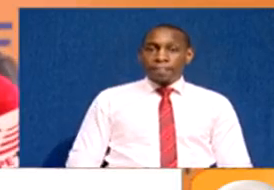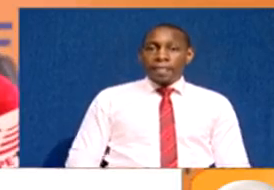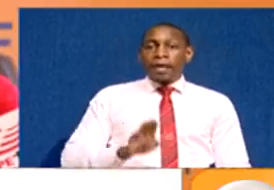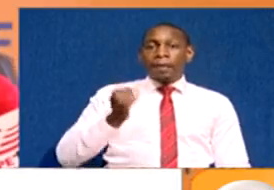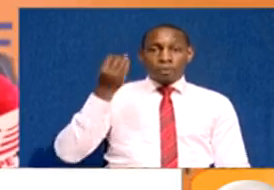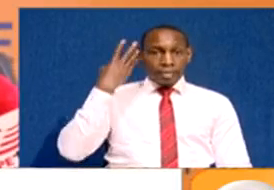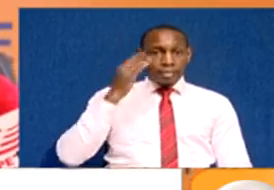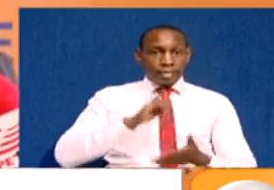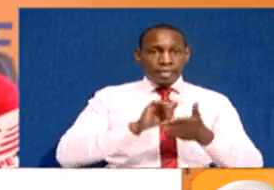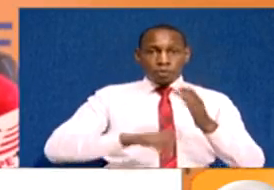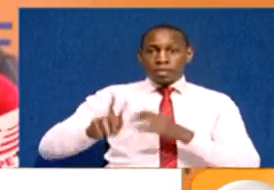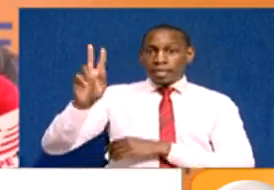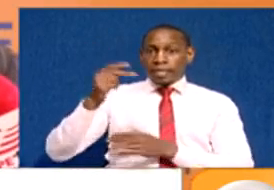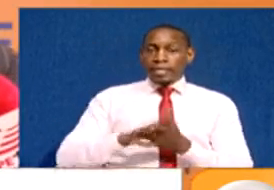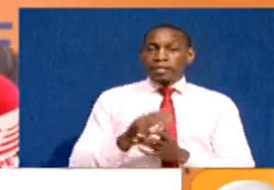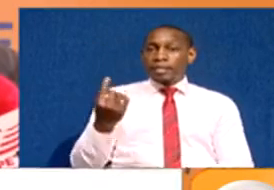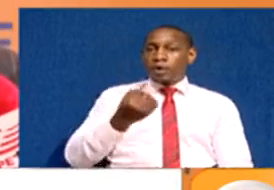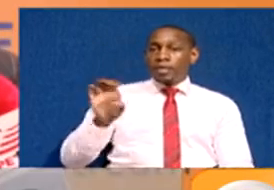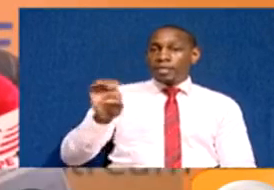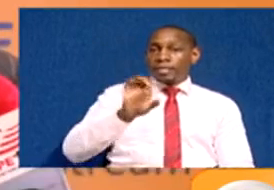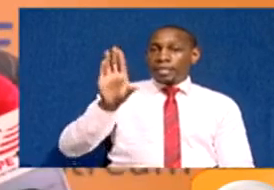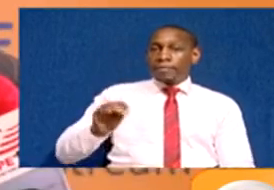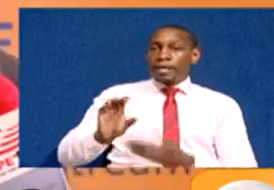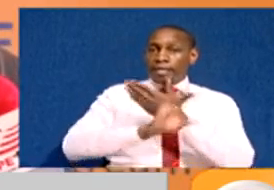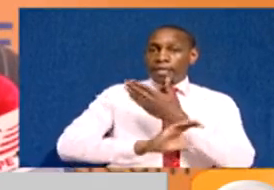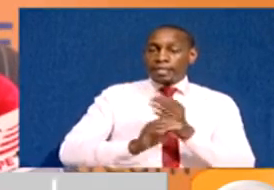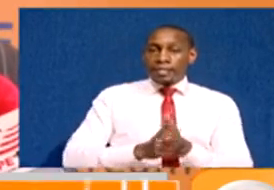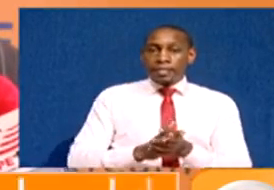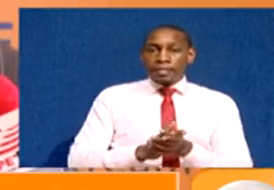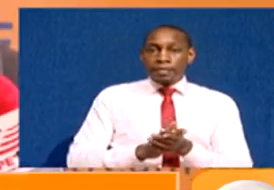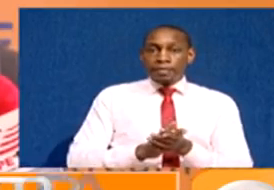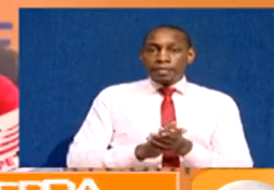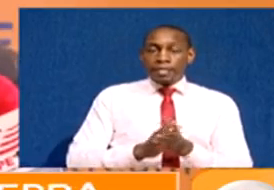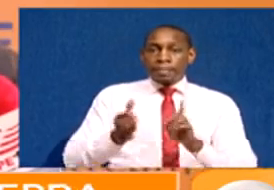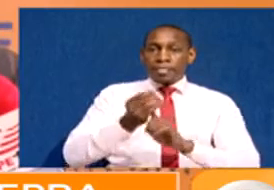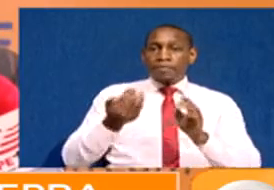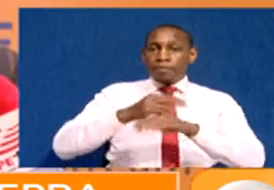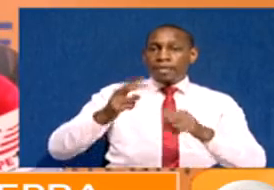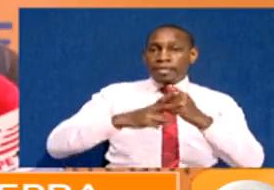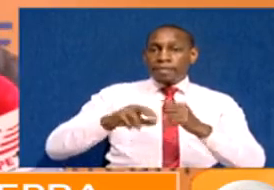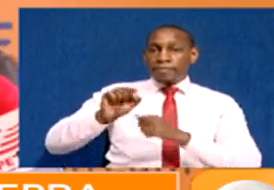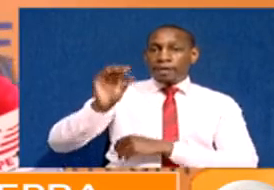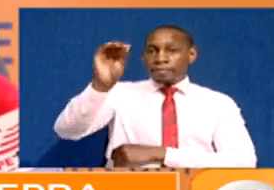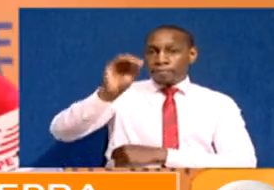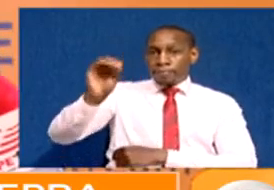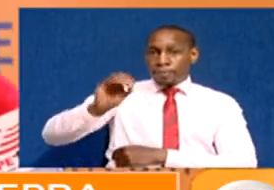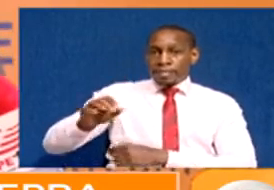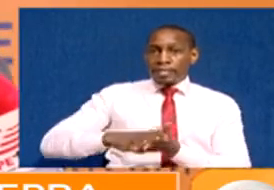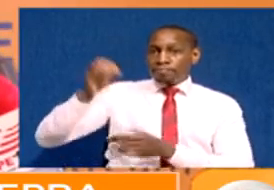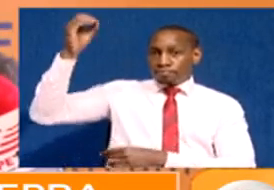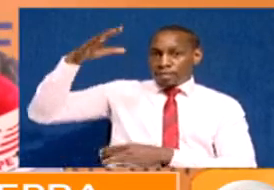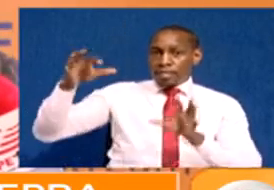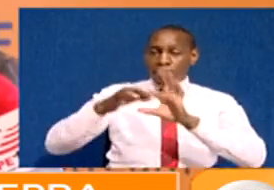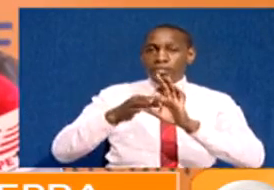will appreciate that Kenya is the only East African country that has passed the 75% electricity